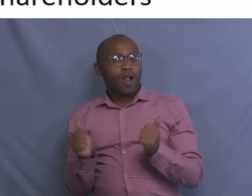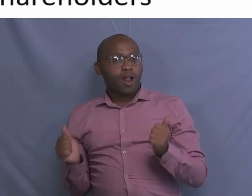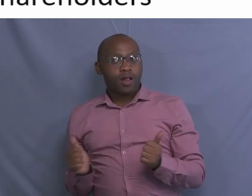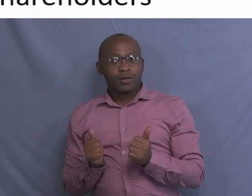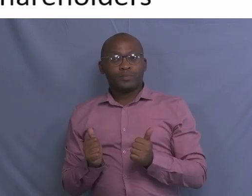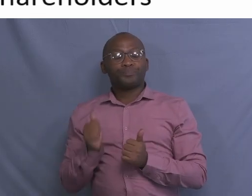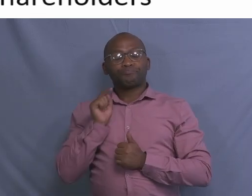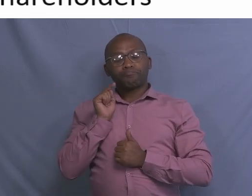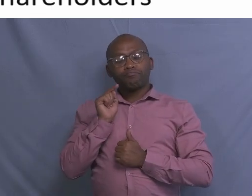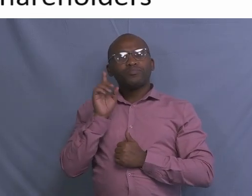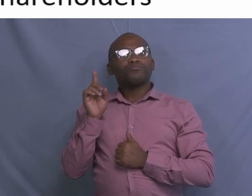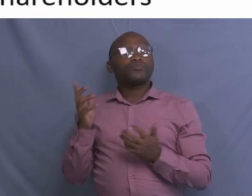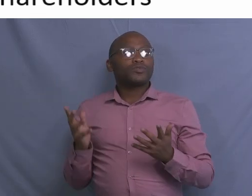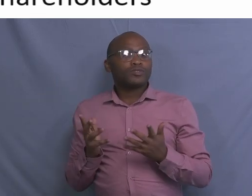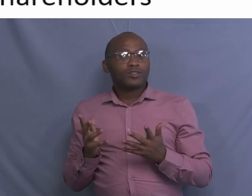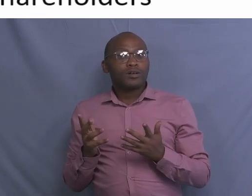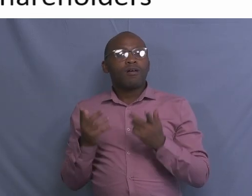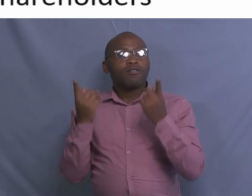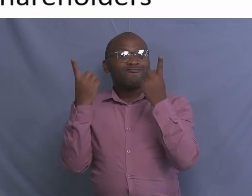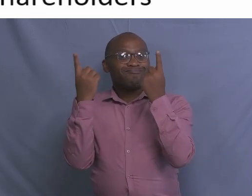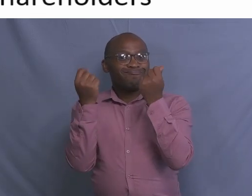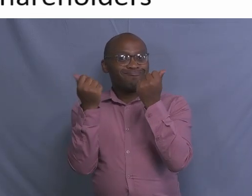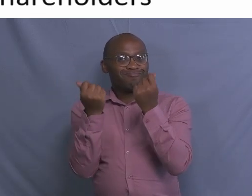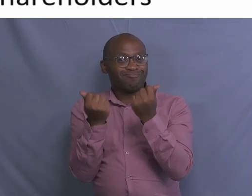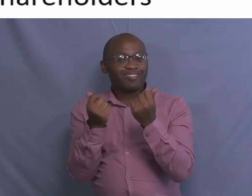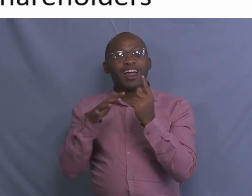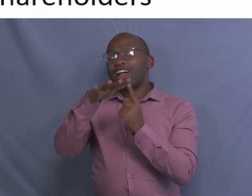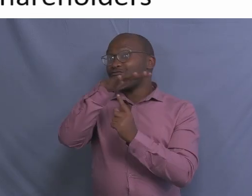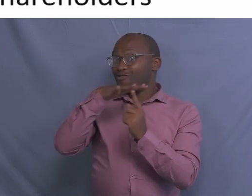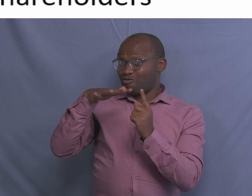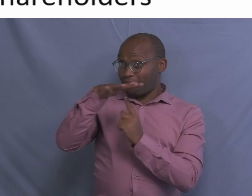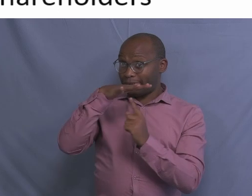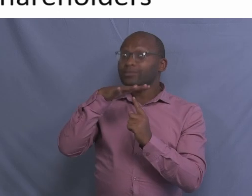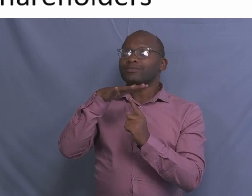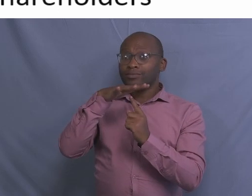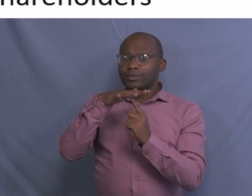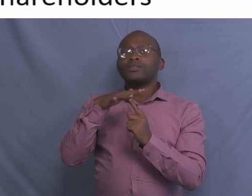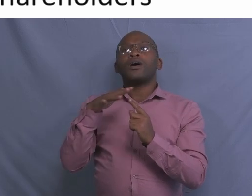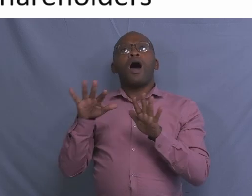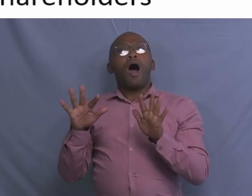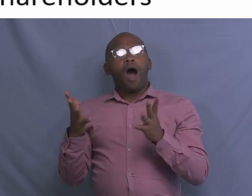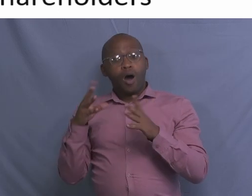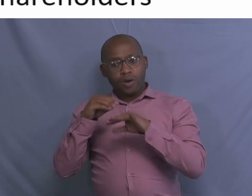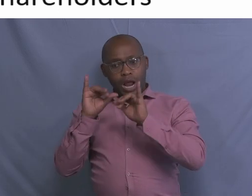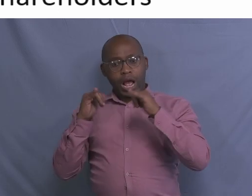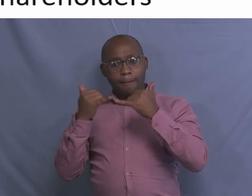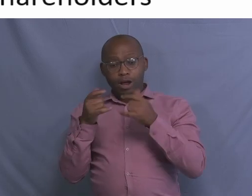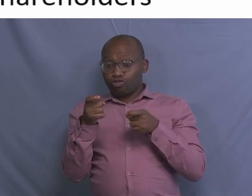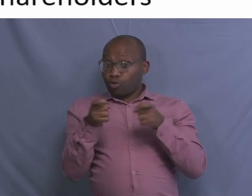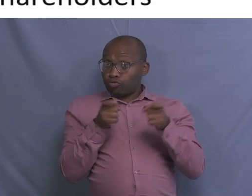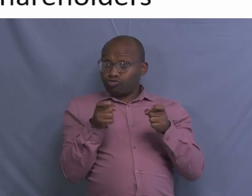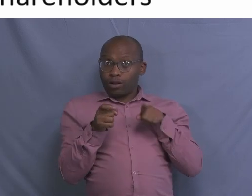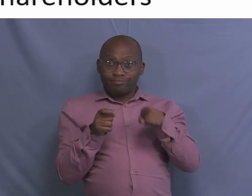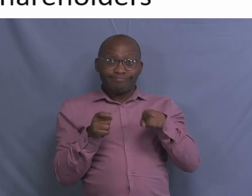financial environment, or how the financial environment is going to be managed as well as controlled in a public company. It focuses